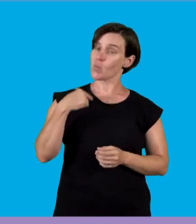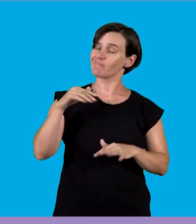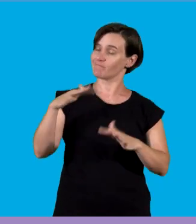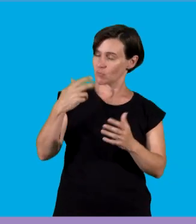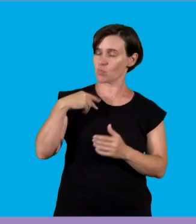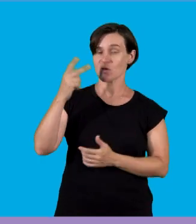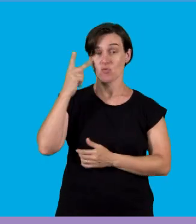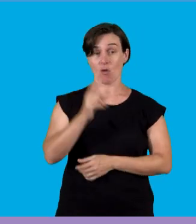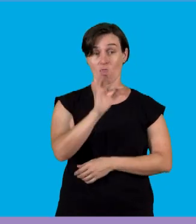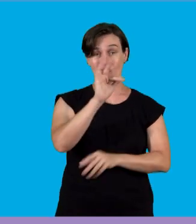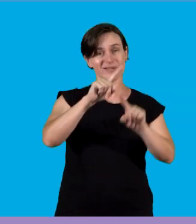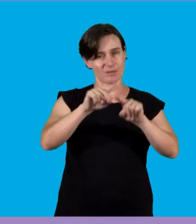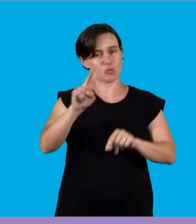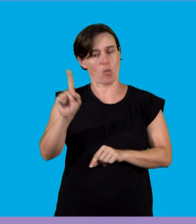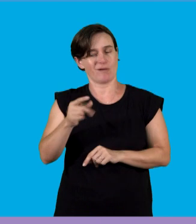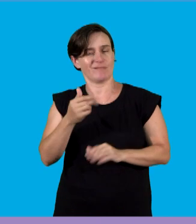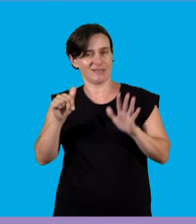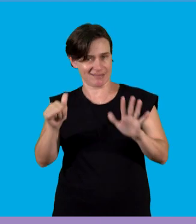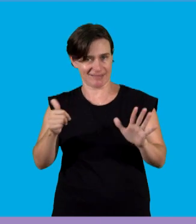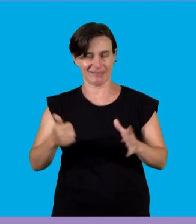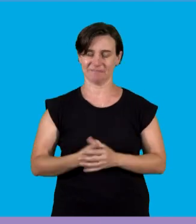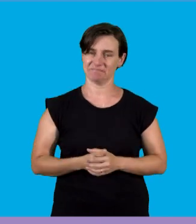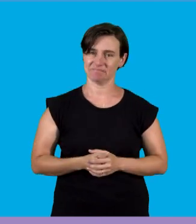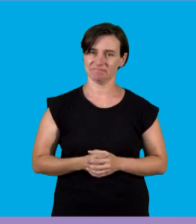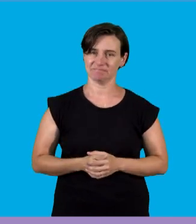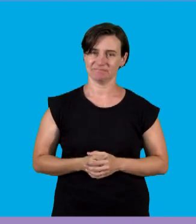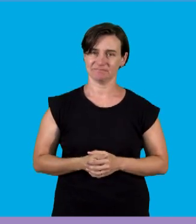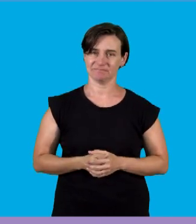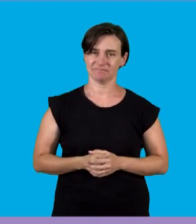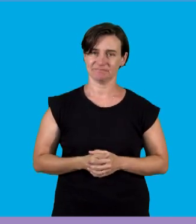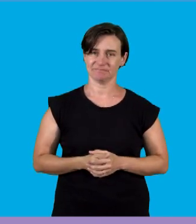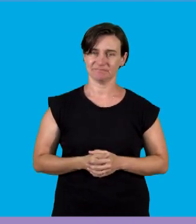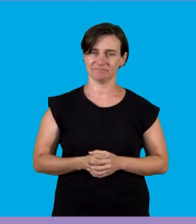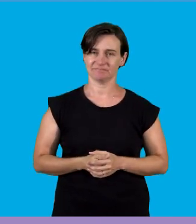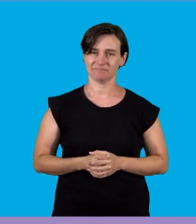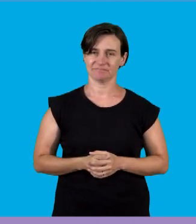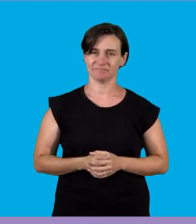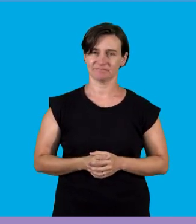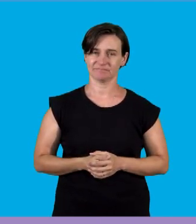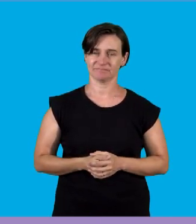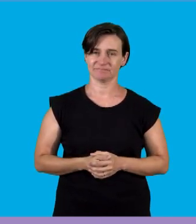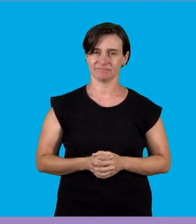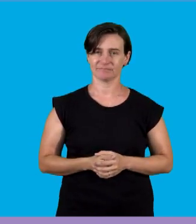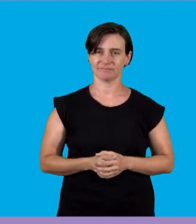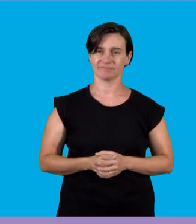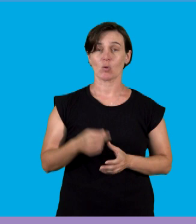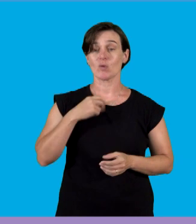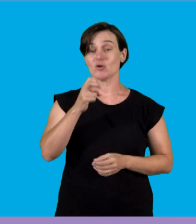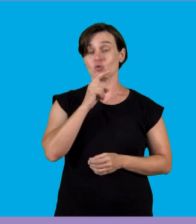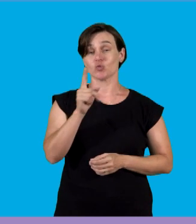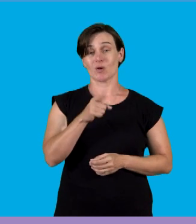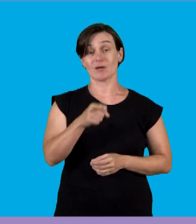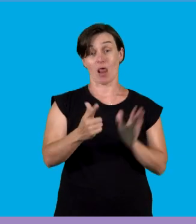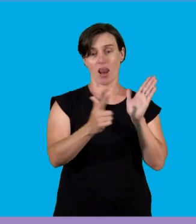3 multiplied by 2 is equals to 6 using our summary of this